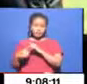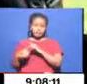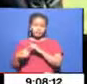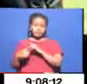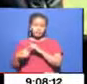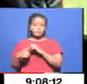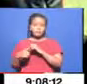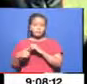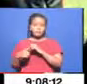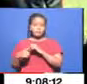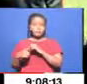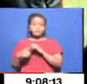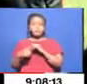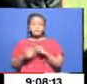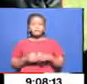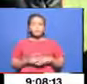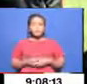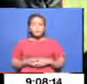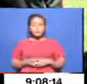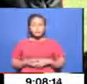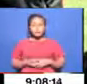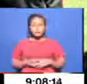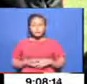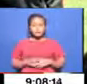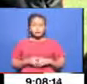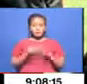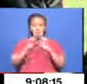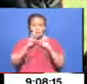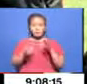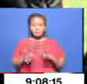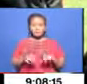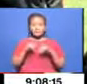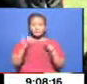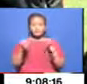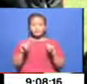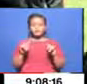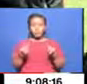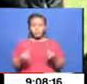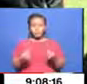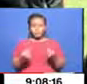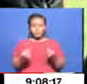Nancy Okwari, Easy Friday.